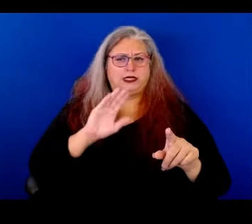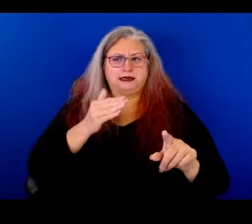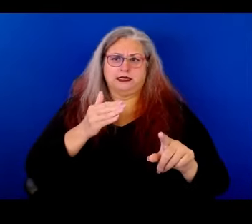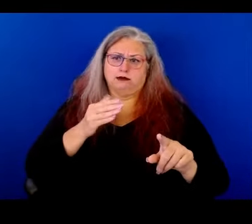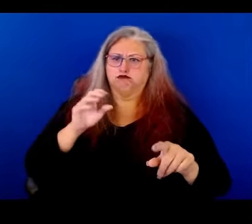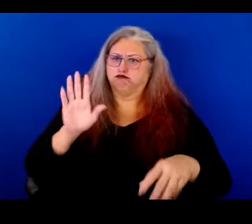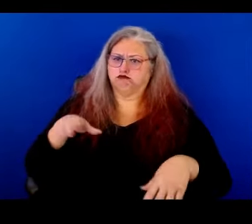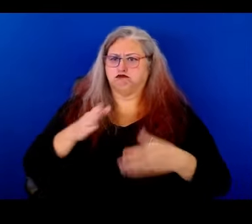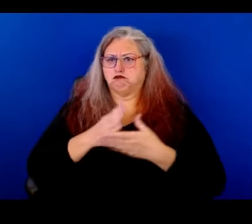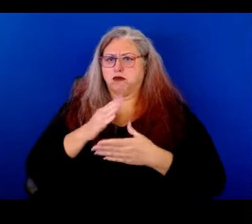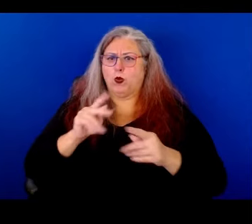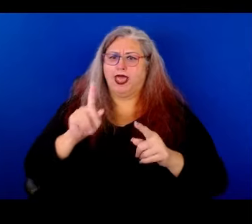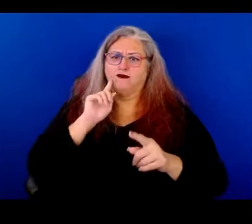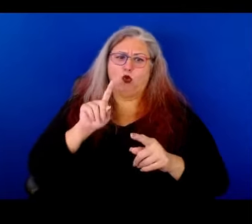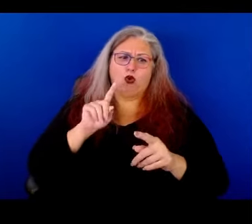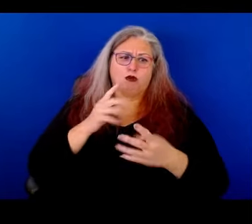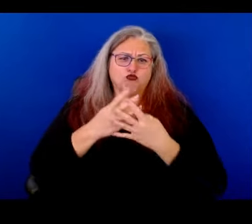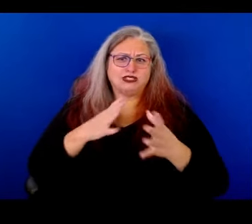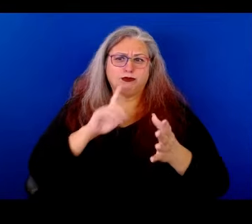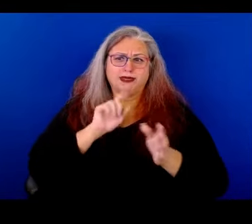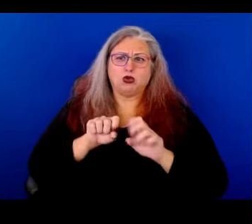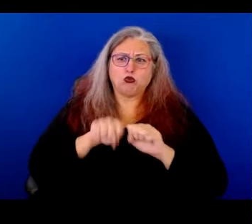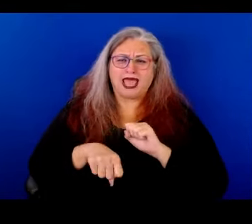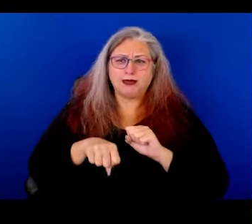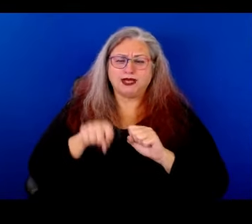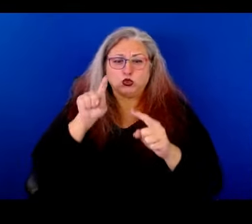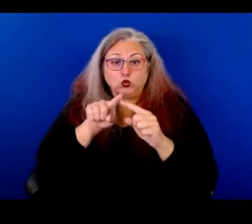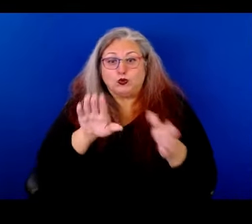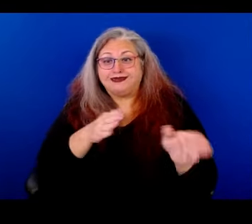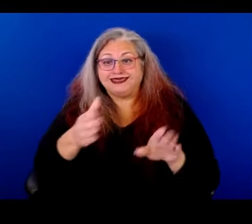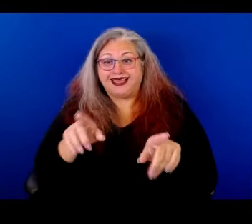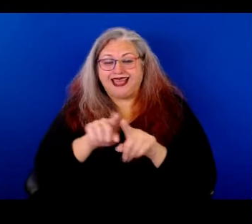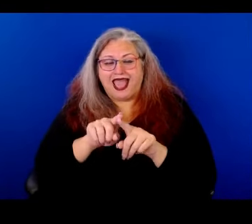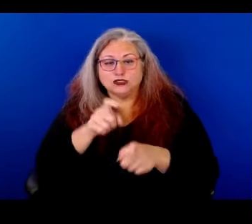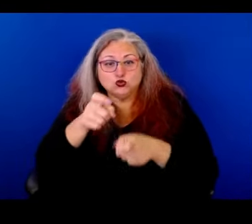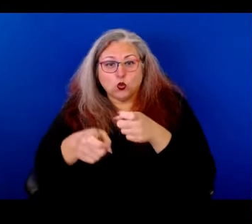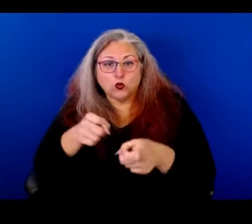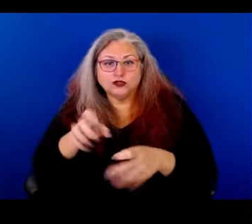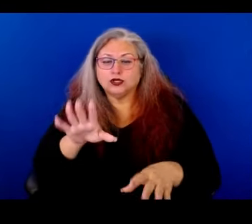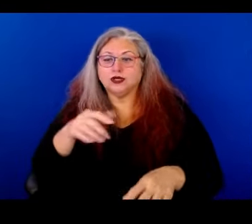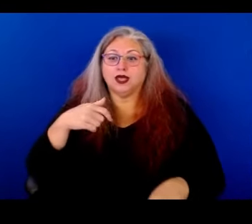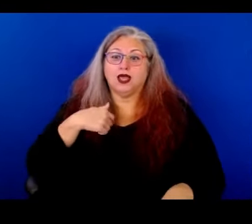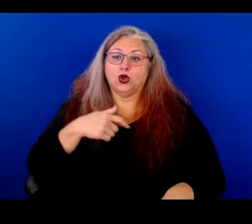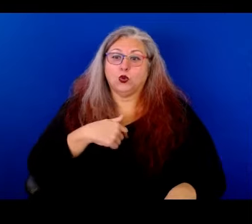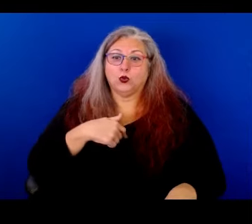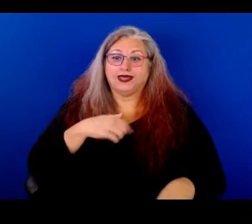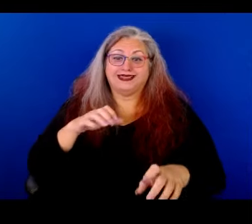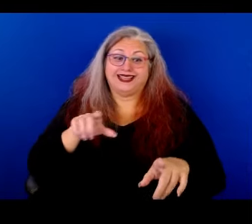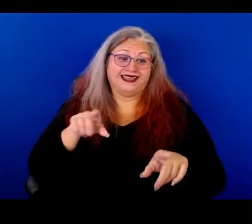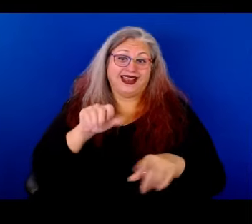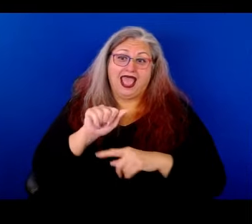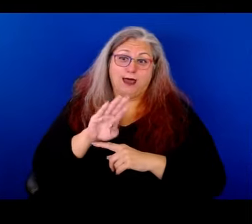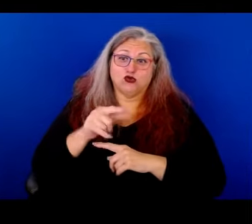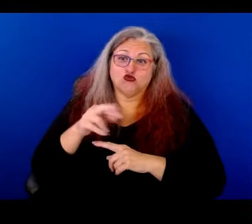States was okay with prisoners being raped to death as a form of torture. We committed Abu